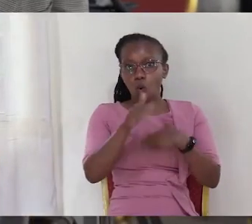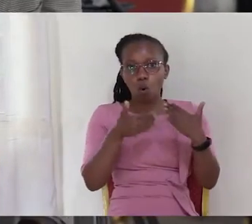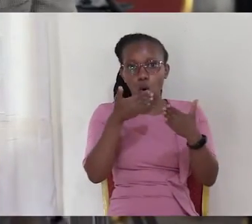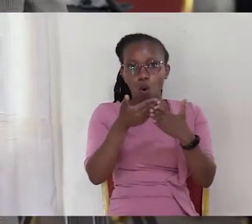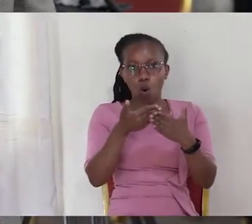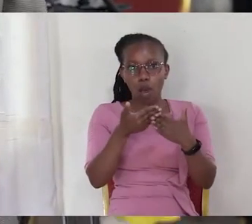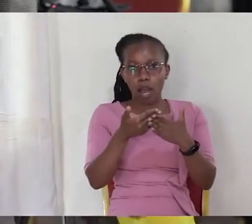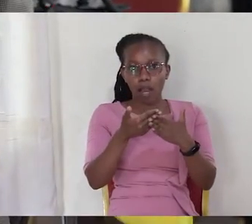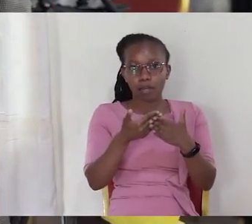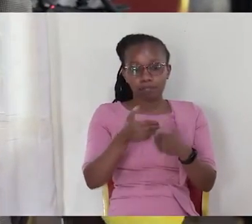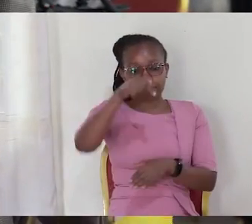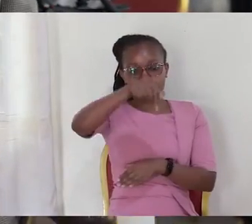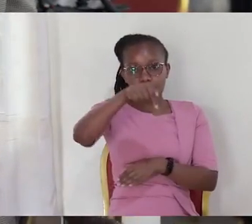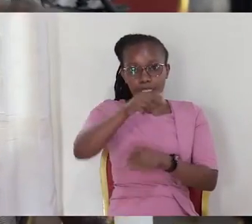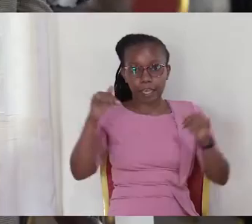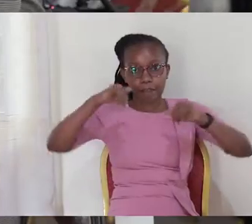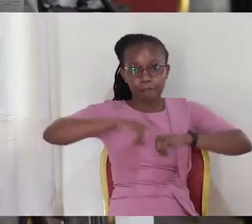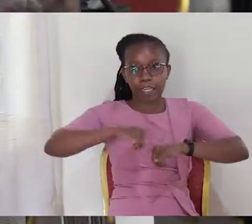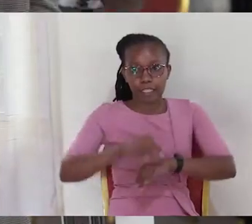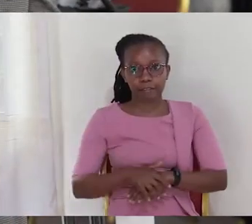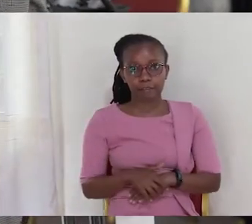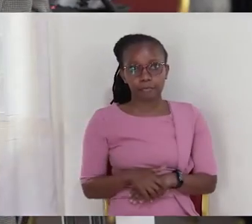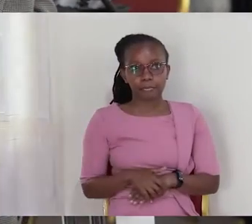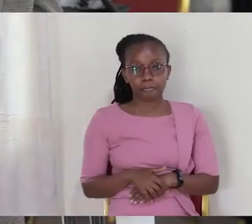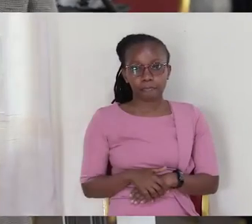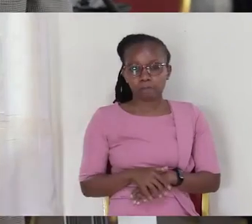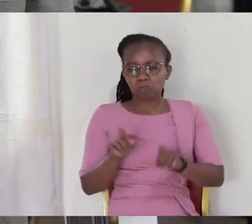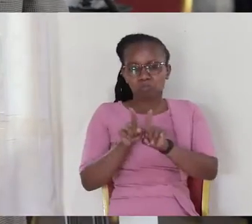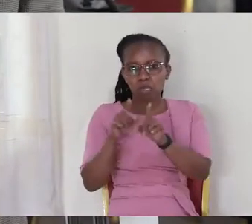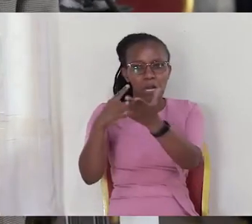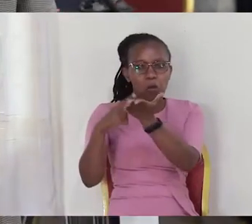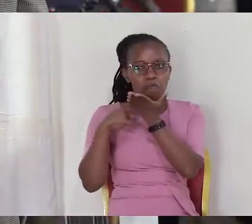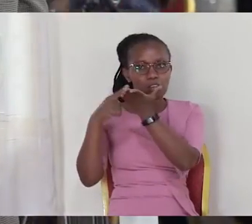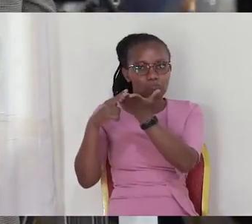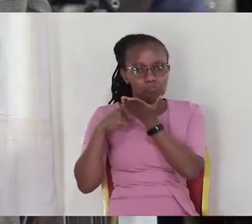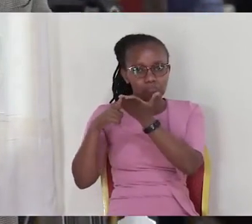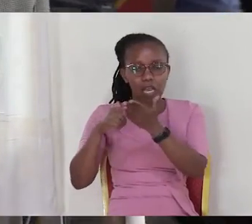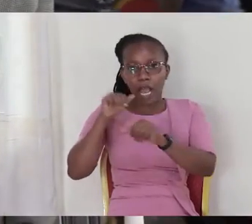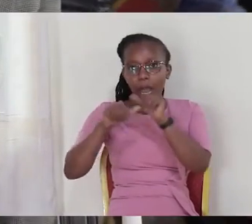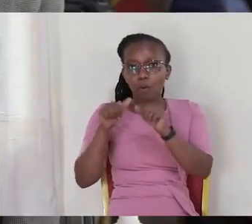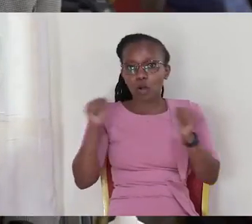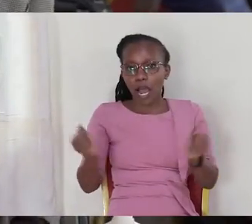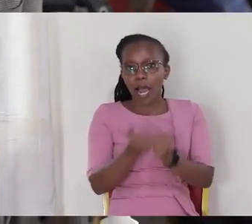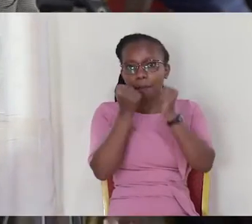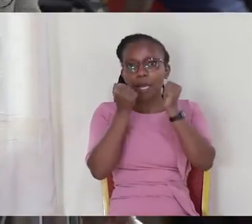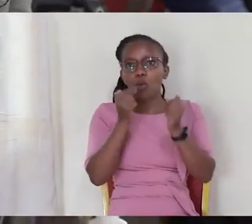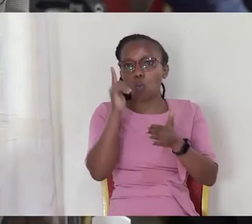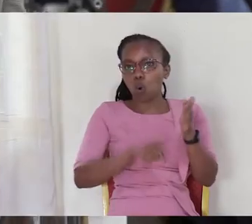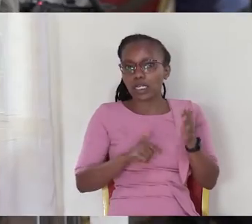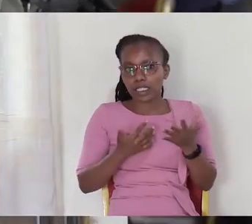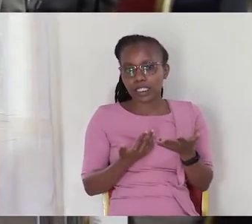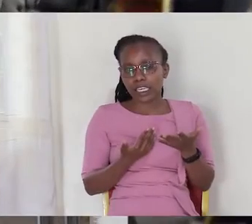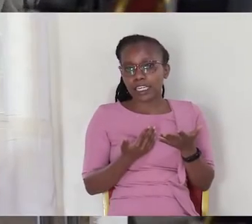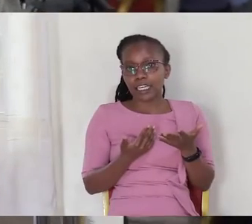in this event, which we are treating as a conversation about what happened